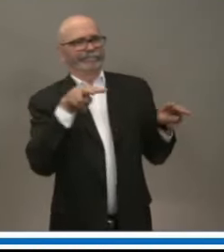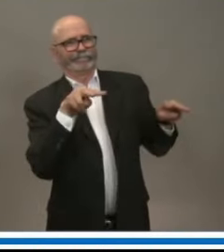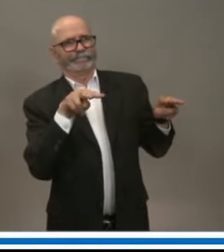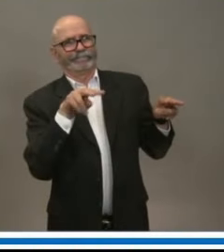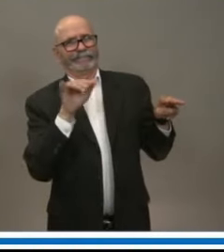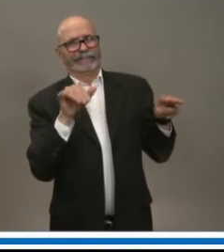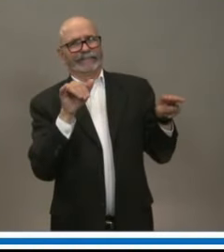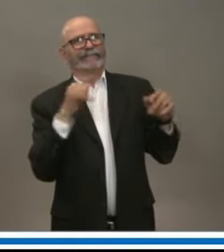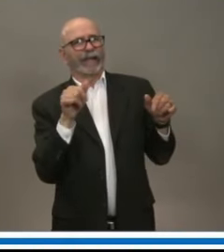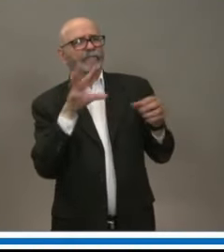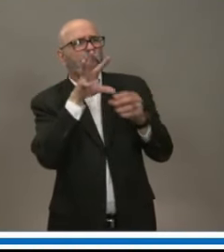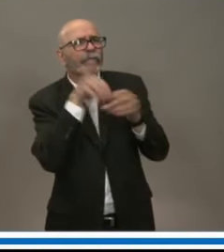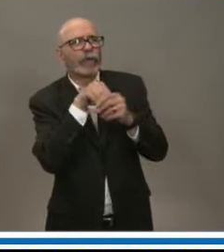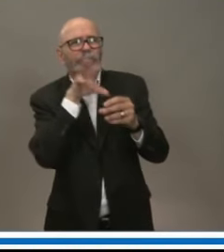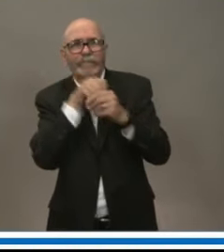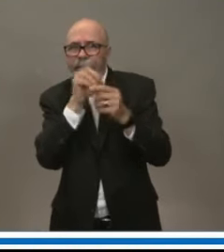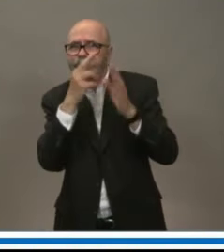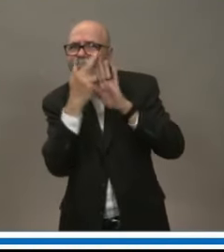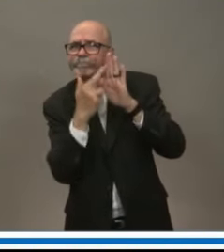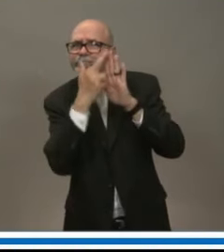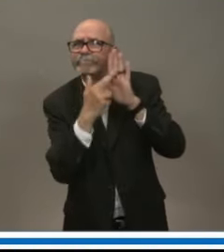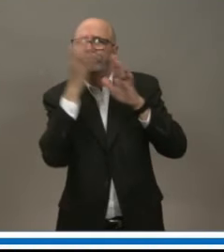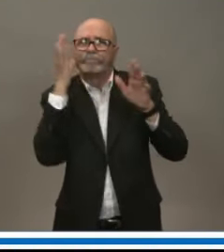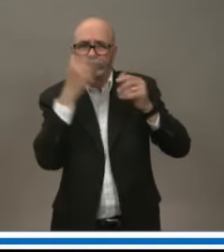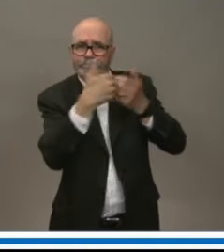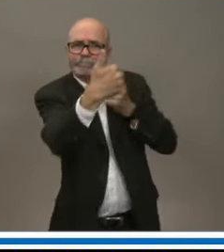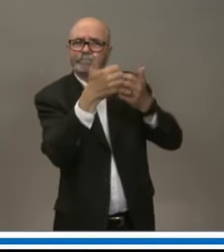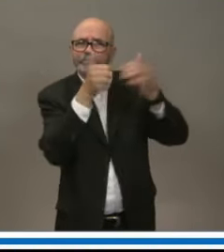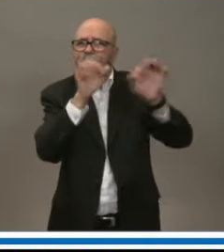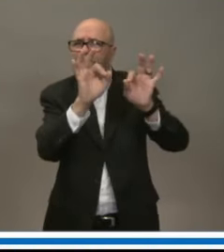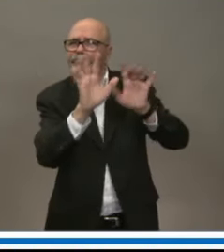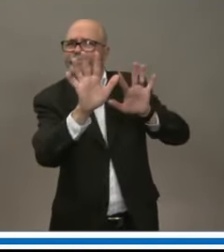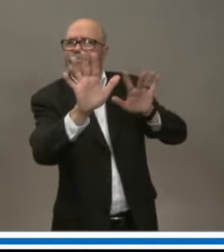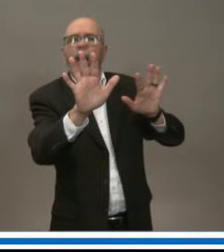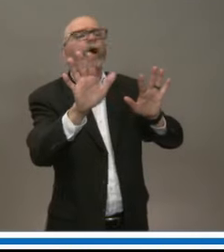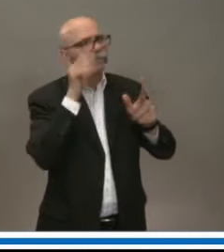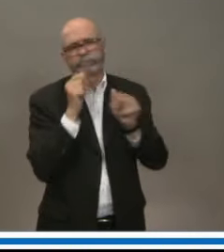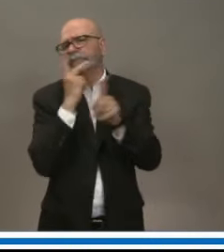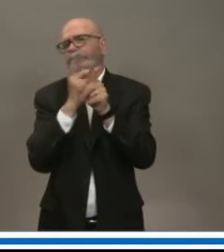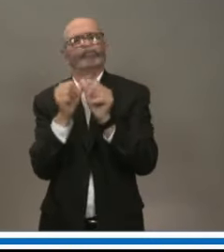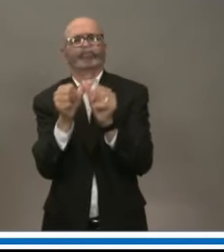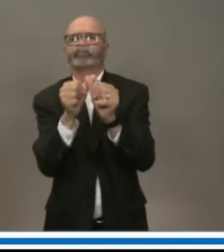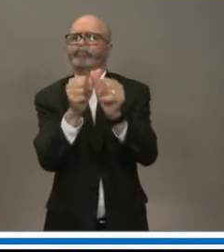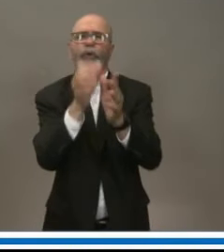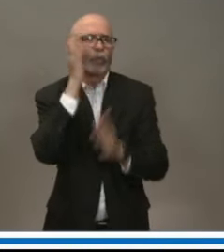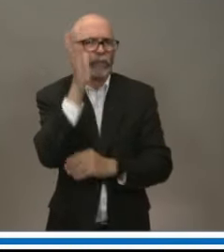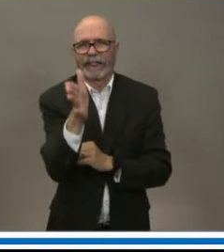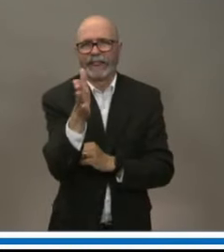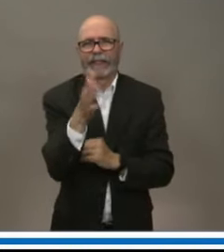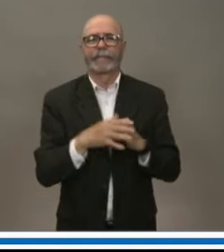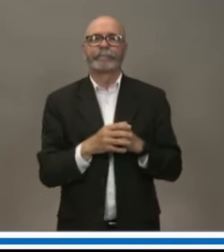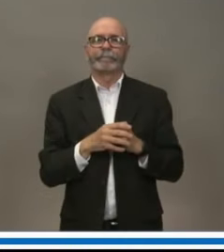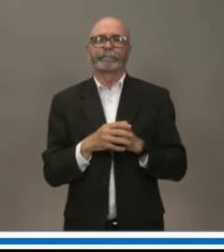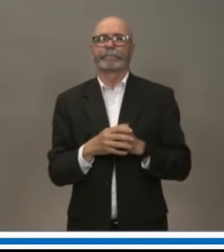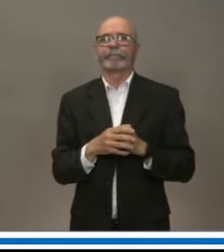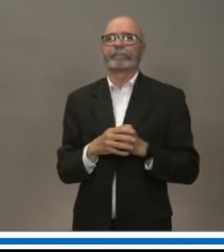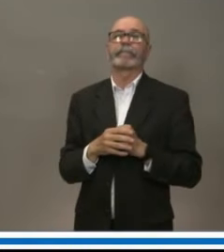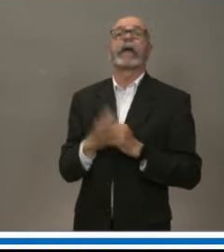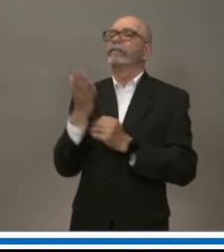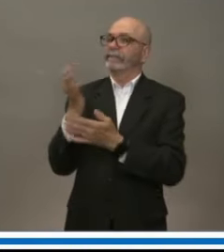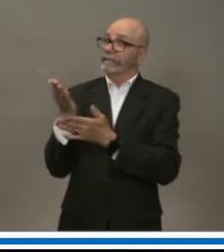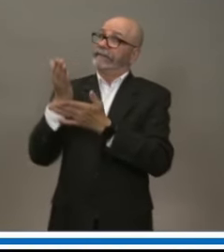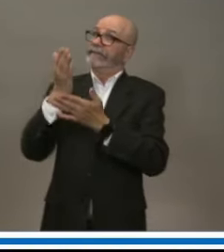involved in compliance as well, and that will continue. And there has been a particular focus on working with the